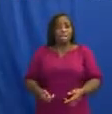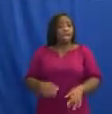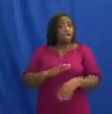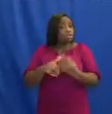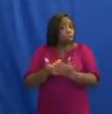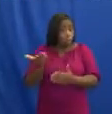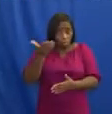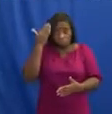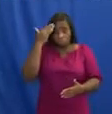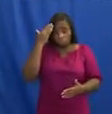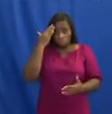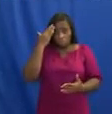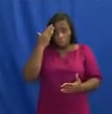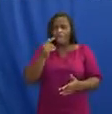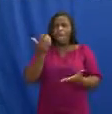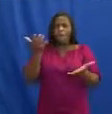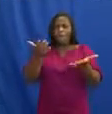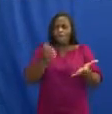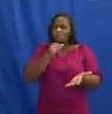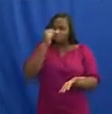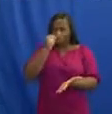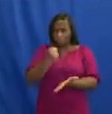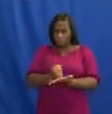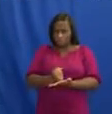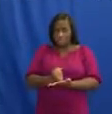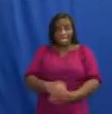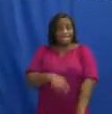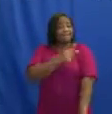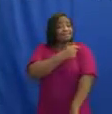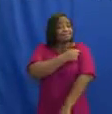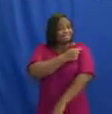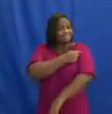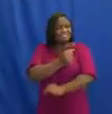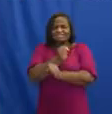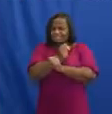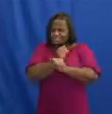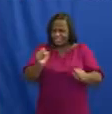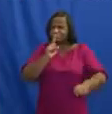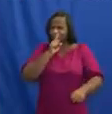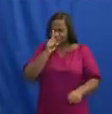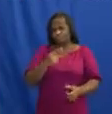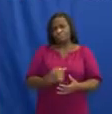president, I want to assure you that the vaccine is safe.